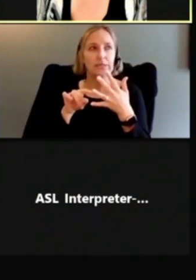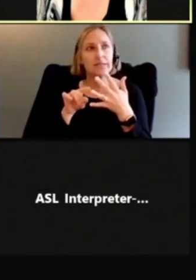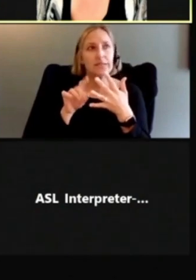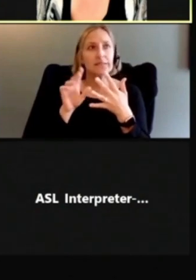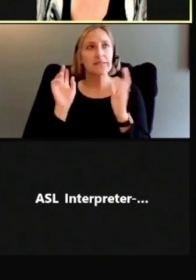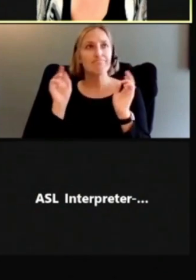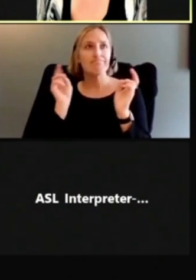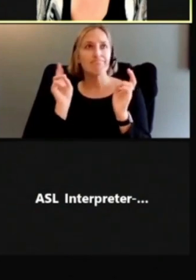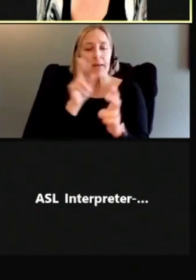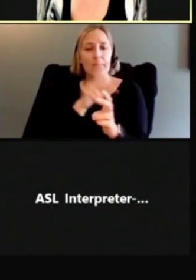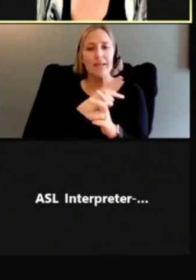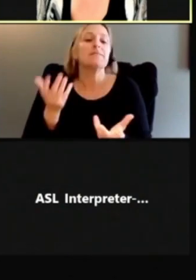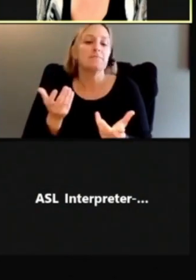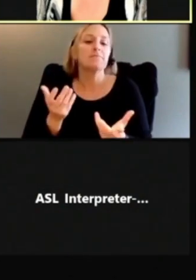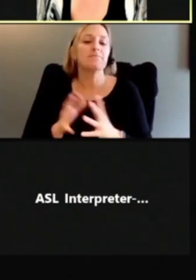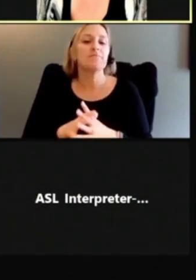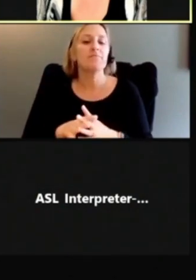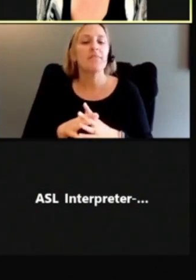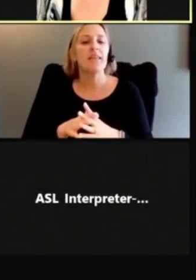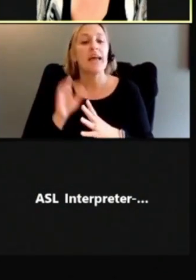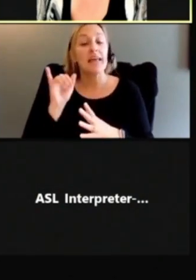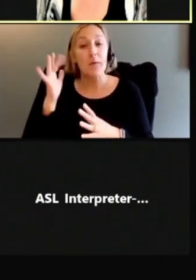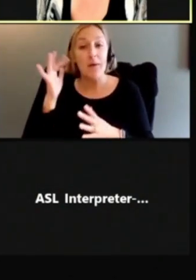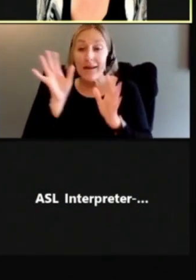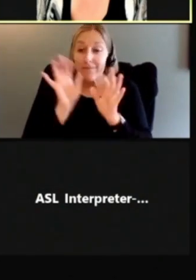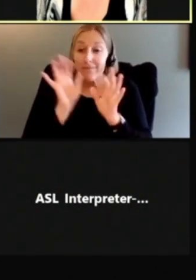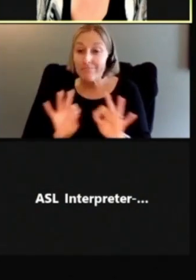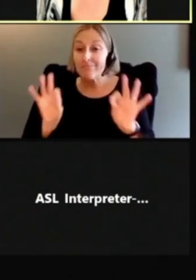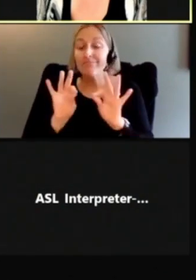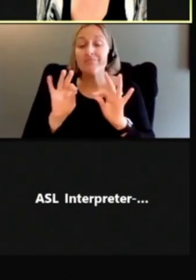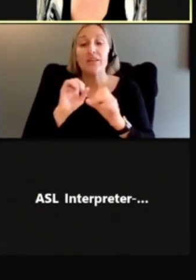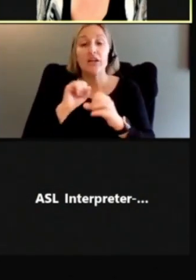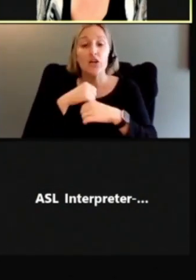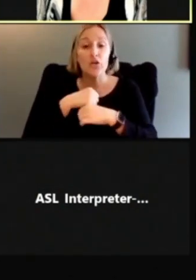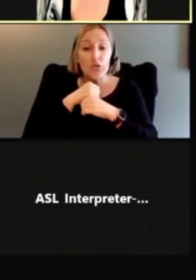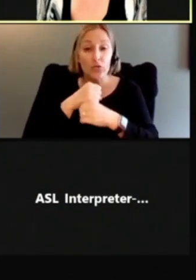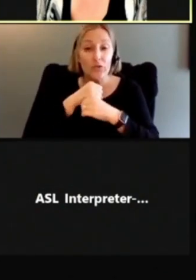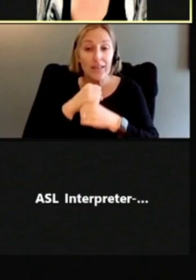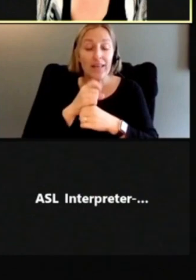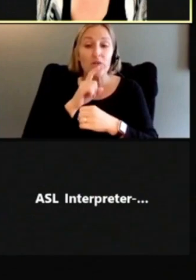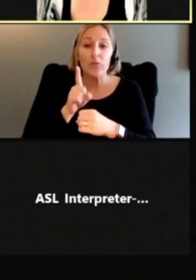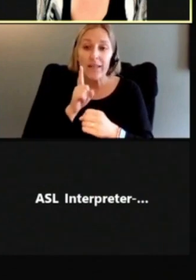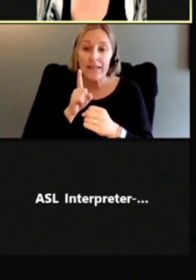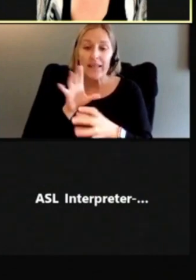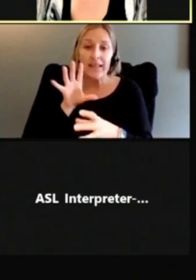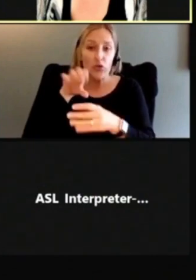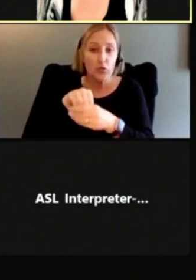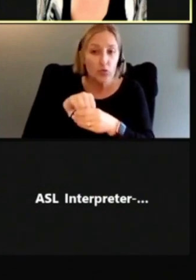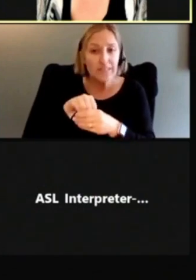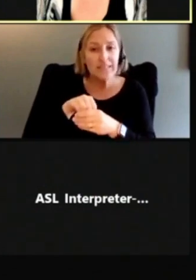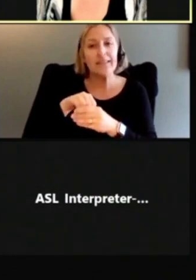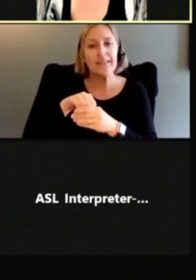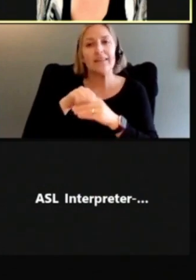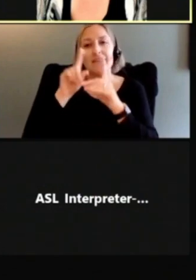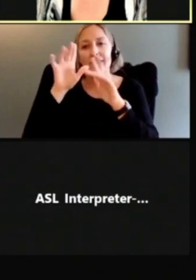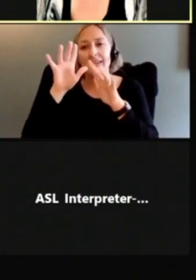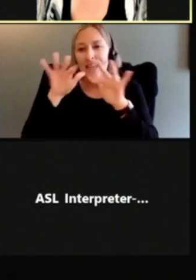to work from. Really inclusive and diverse content is important. You need to make sure